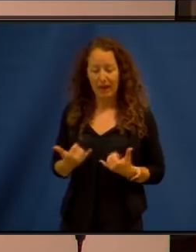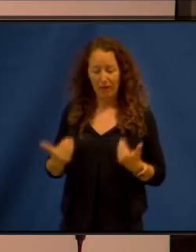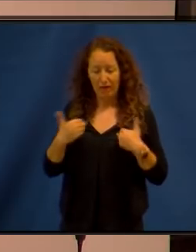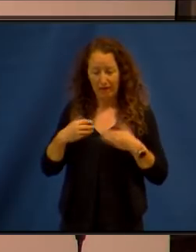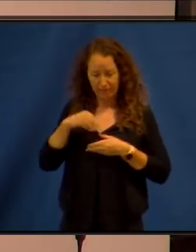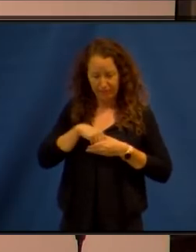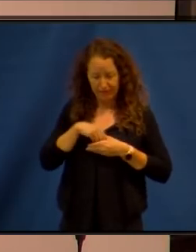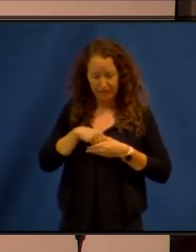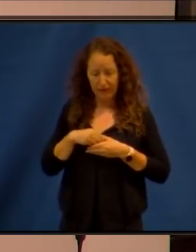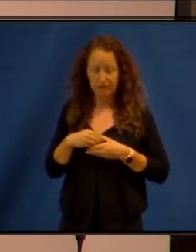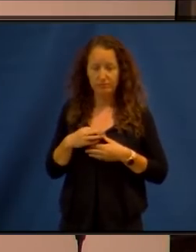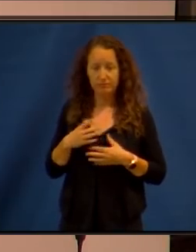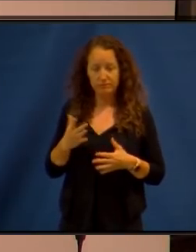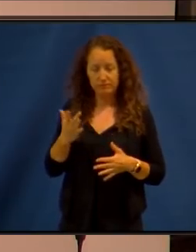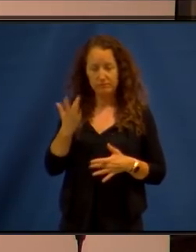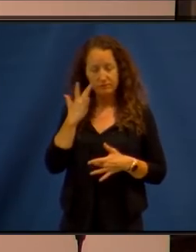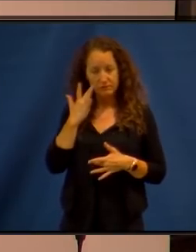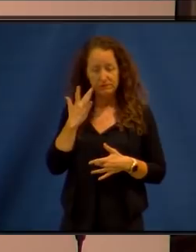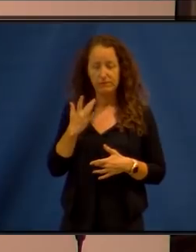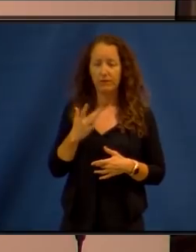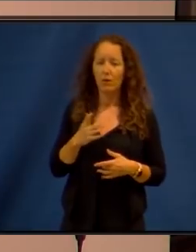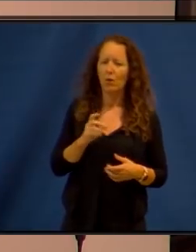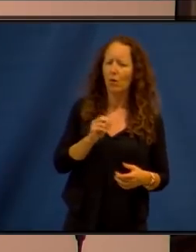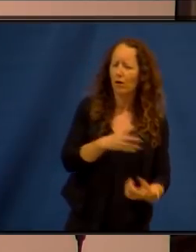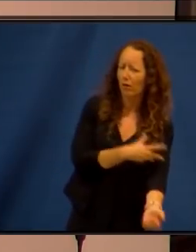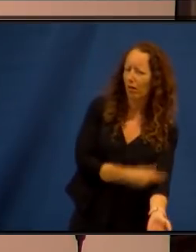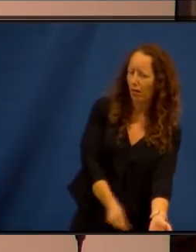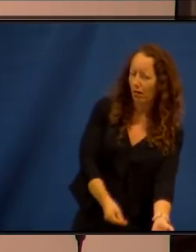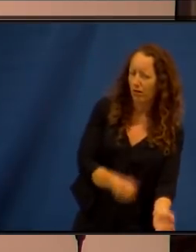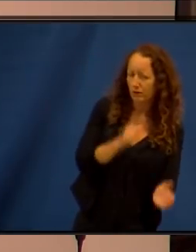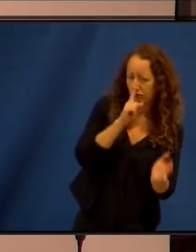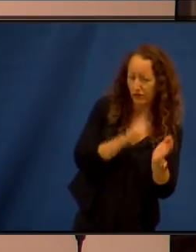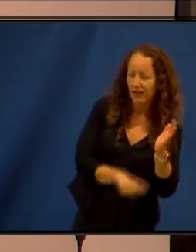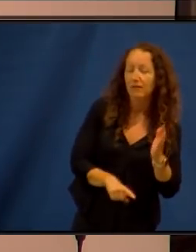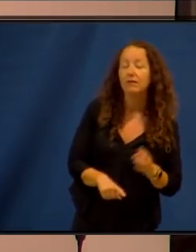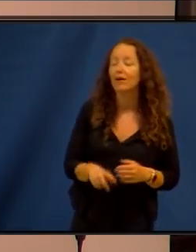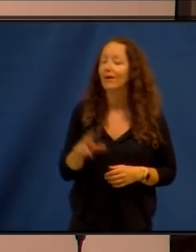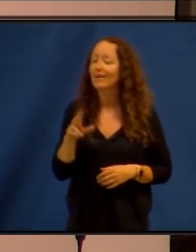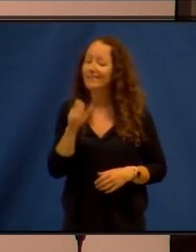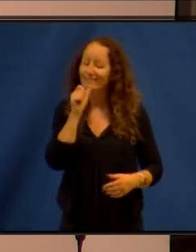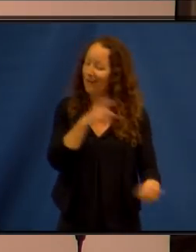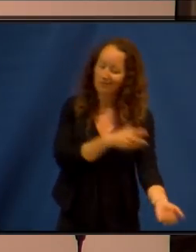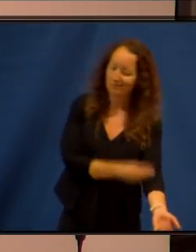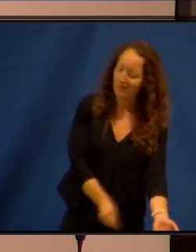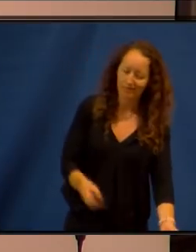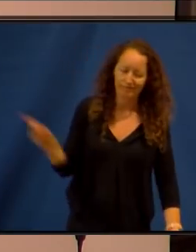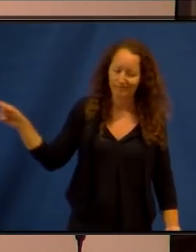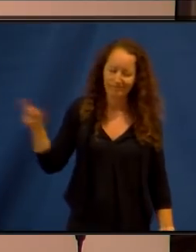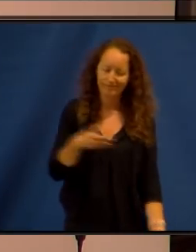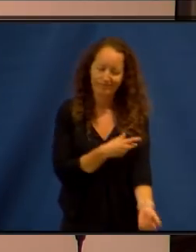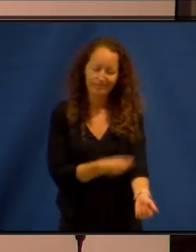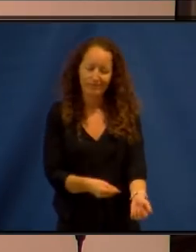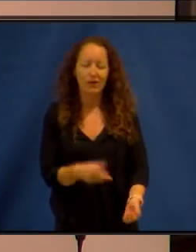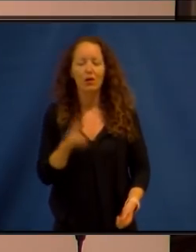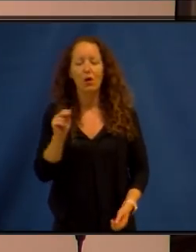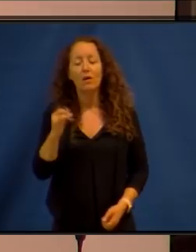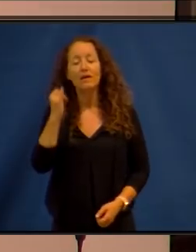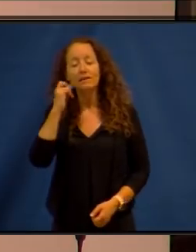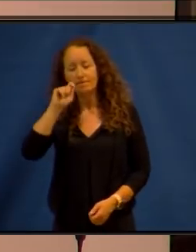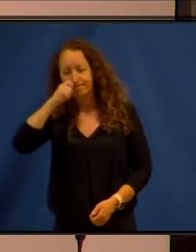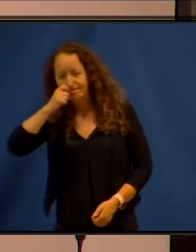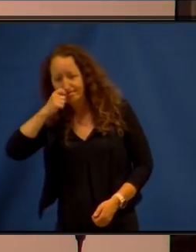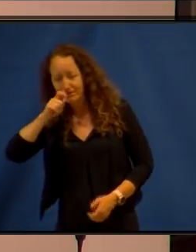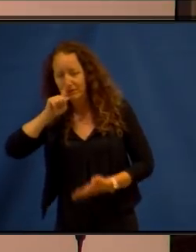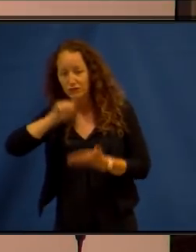for COVID-19 testing, so it's not antibody testing. And it is for people who feel that they've